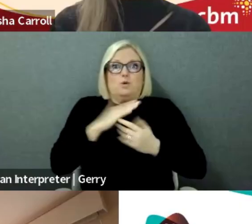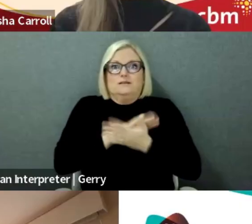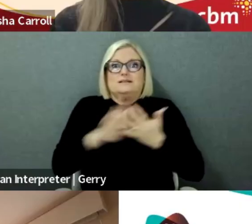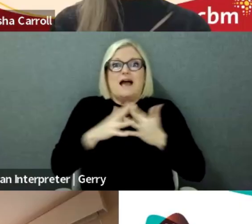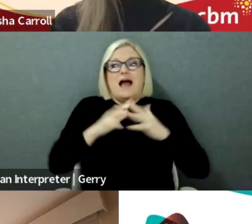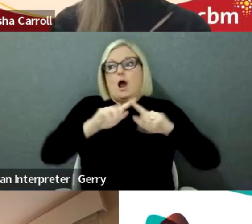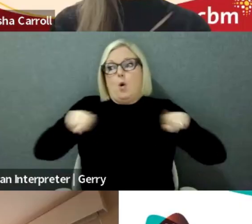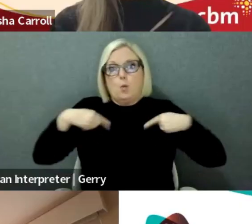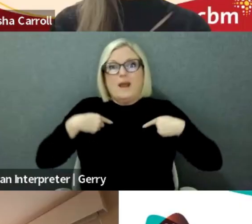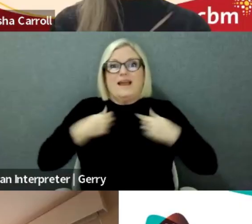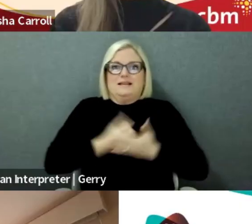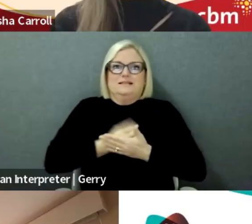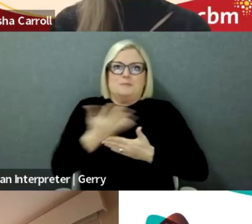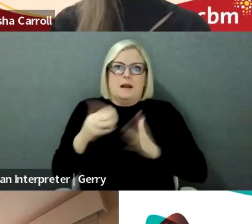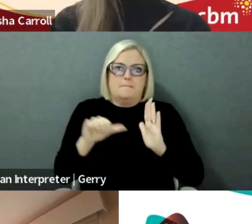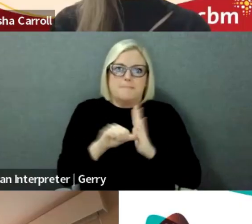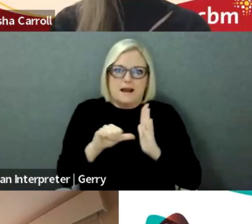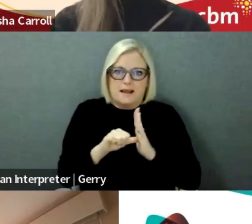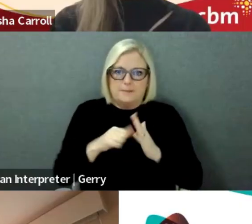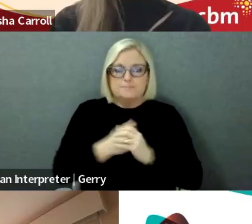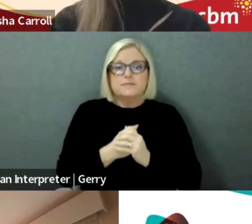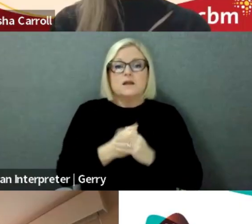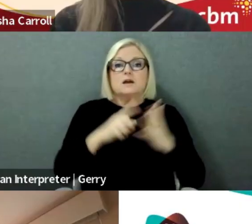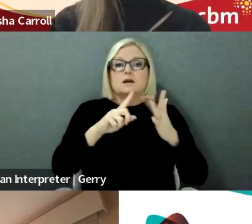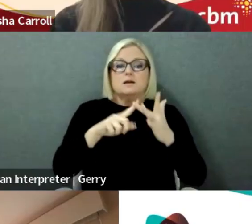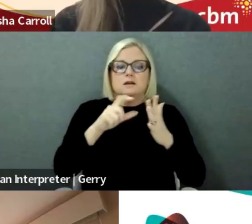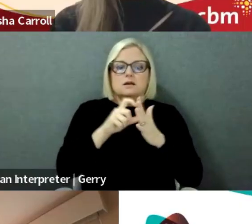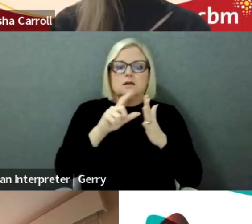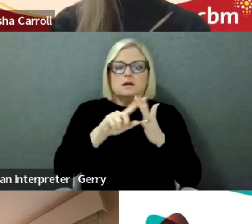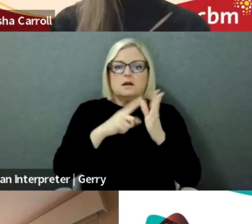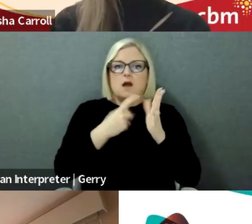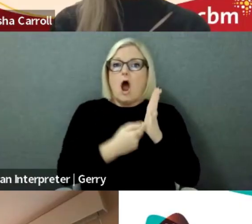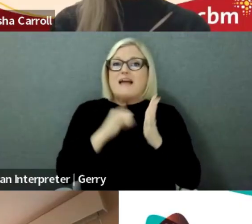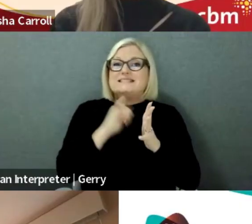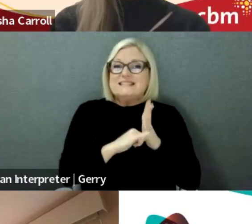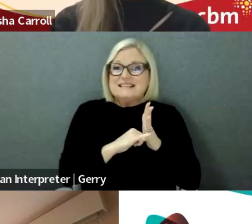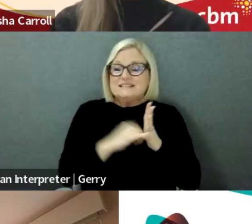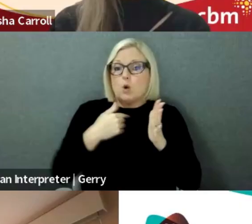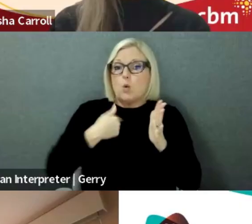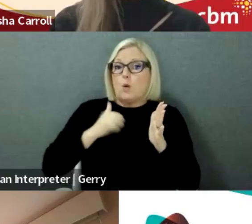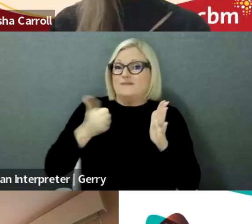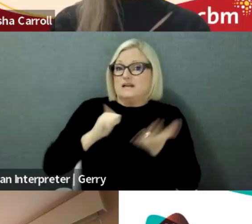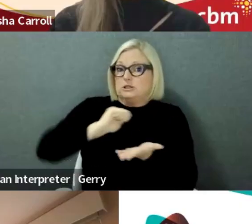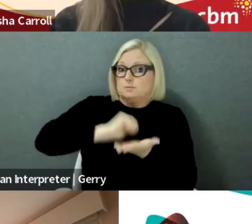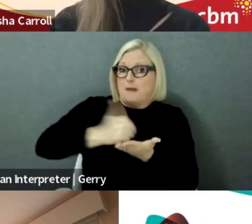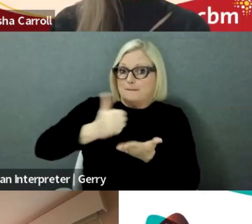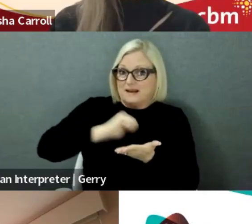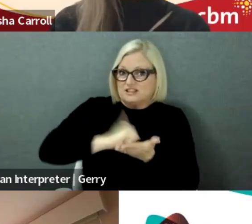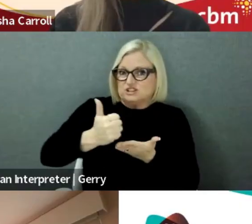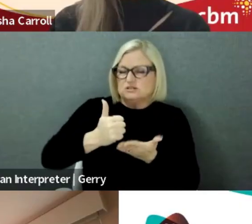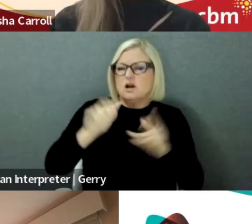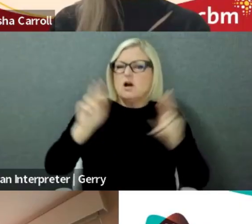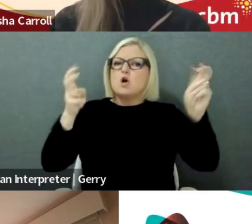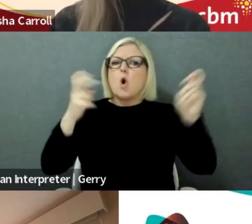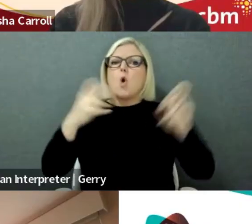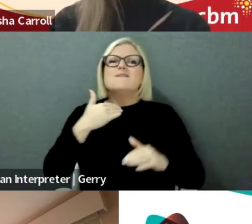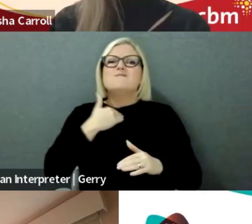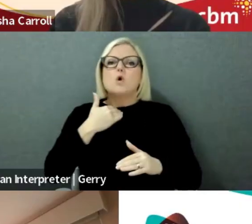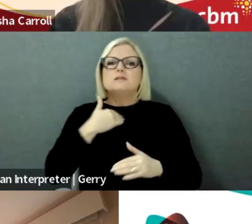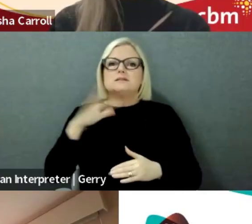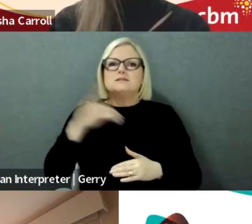a summary of these consultations on ideas in a report called Voices from the Region, which is available on our website with an easy read